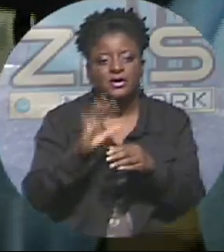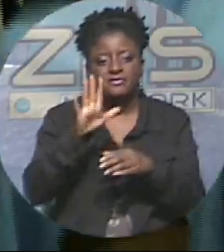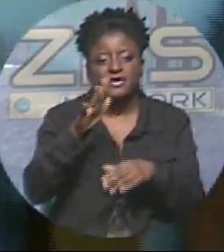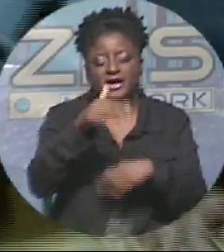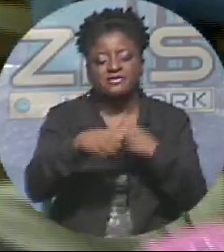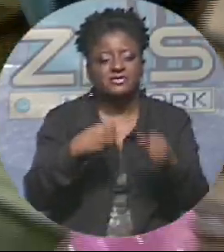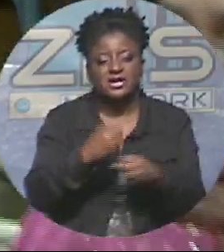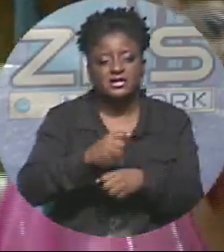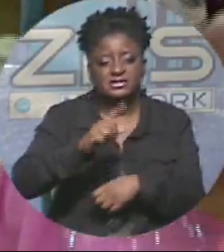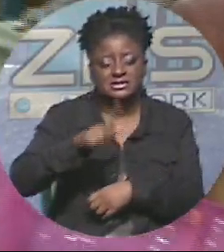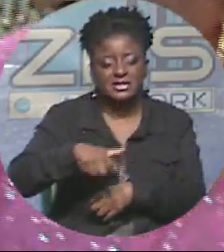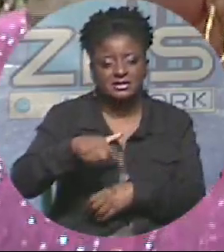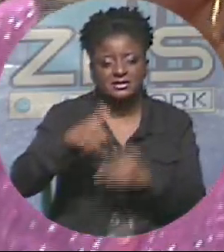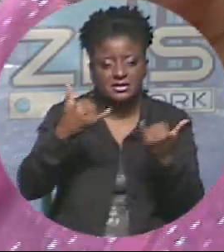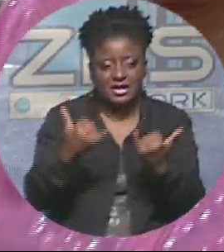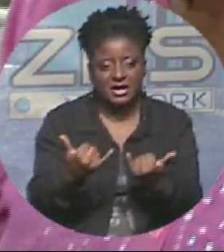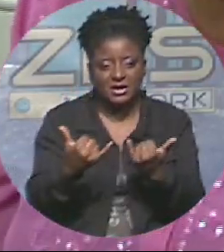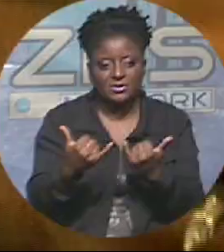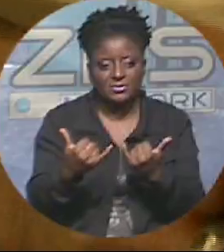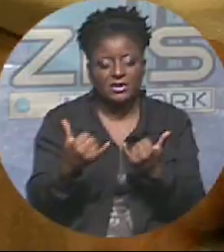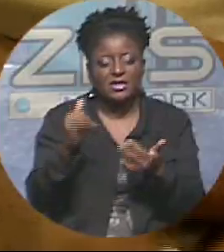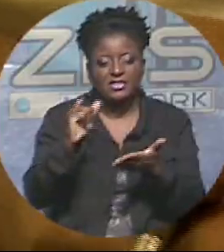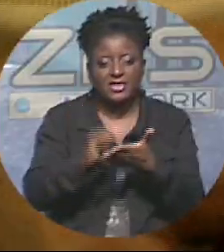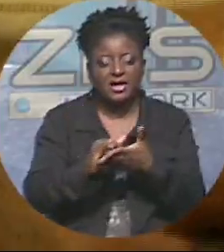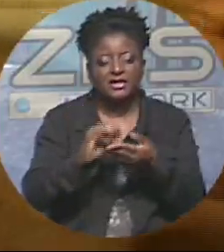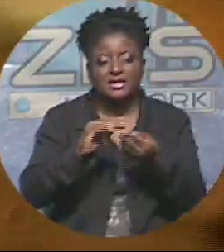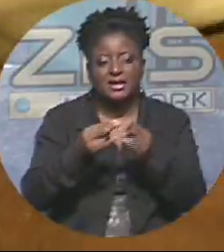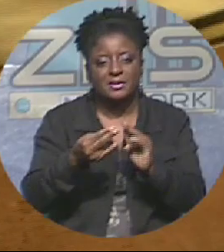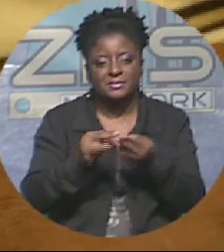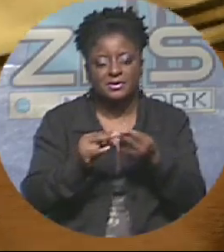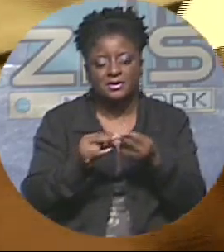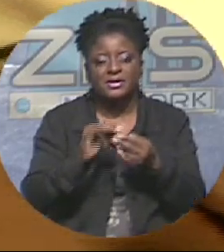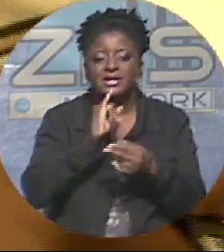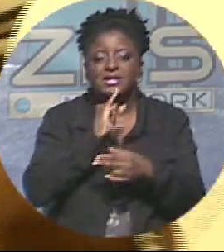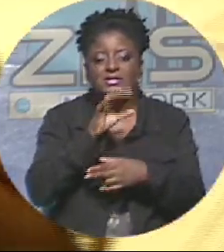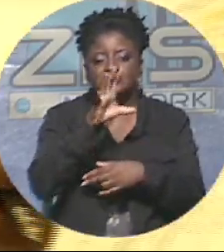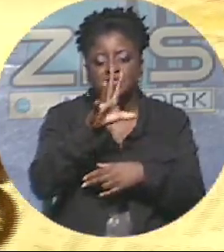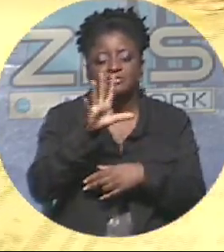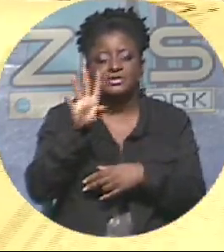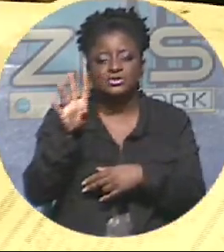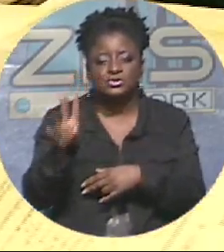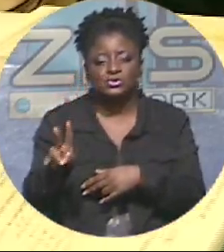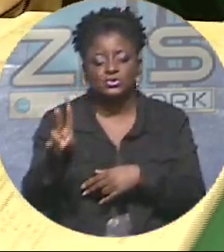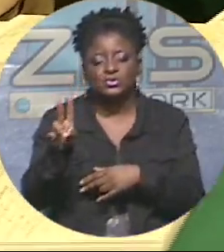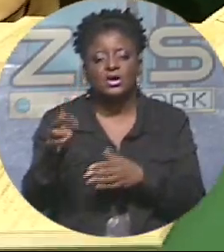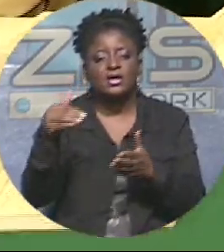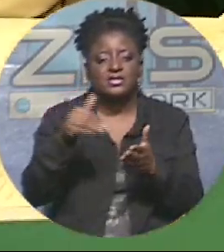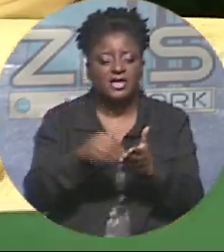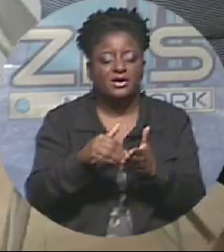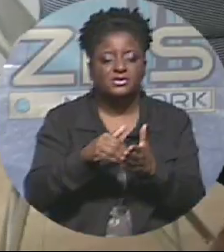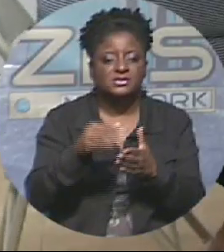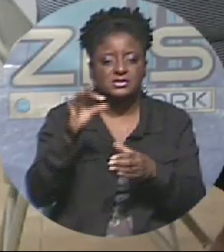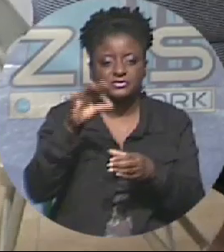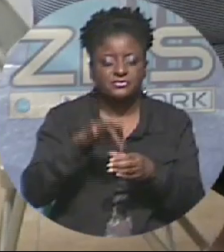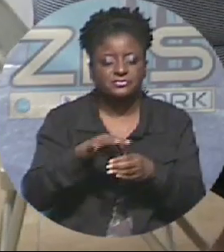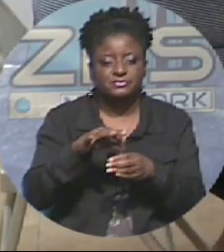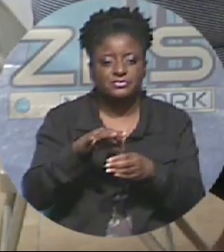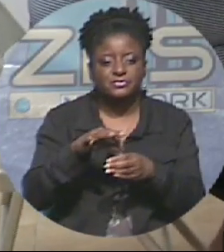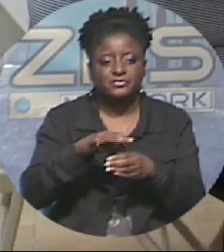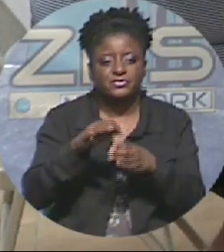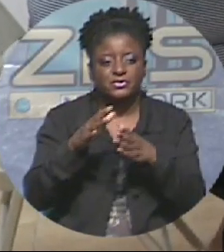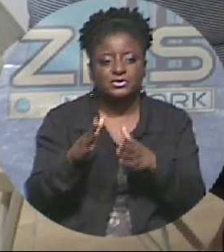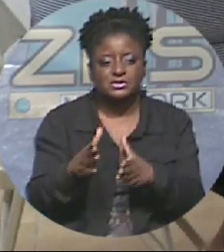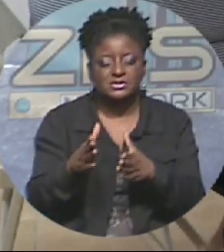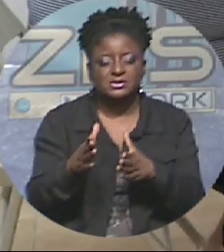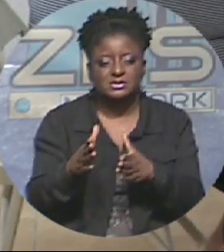period now in 2016, that number stands at a mere 52,000 votes. Although the low numbers at this